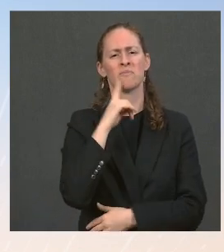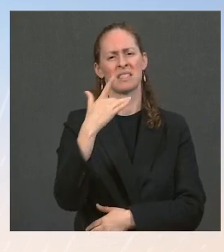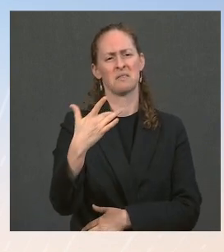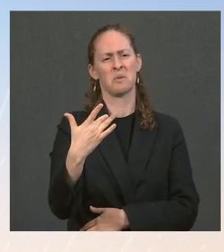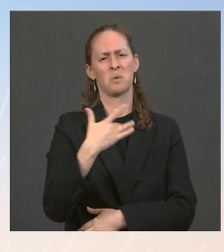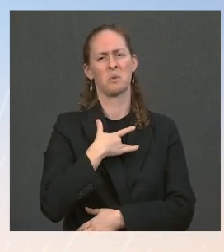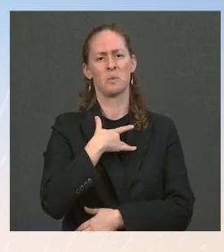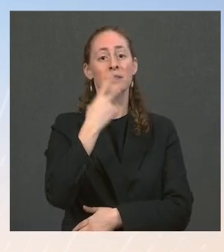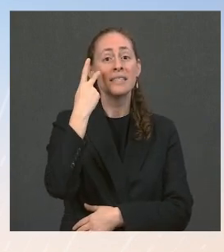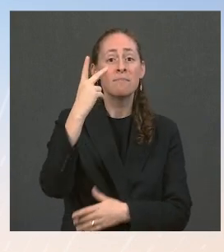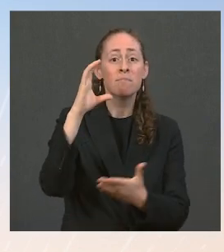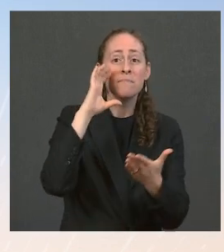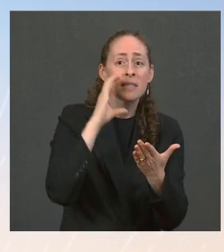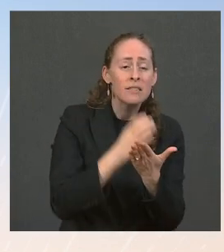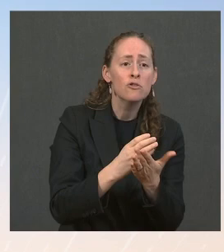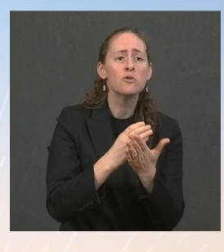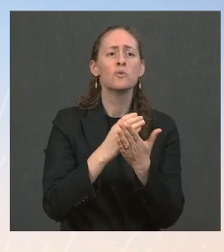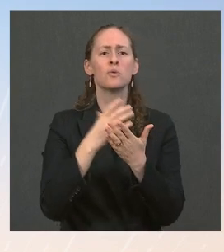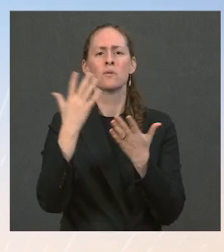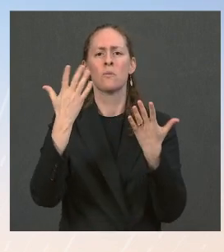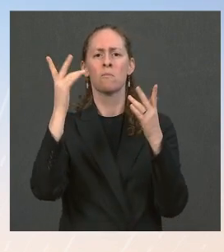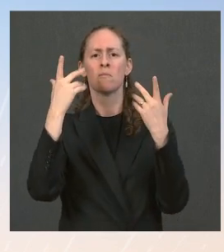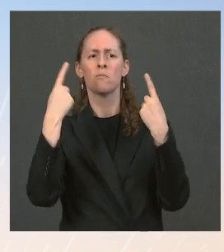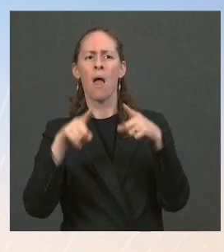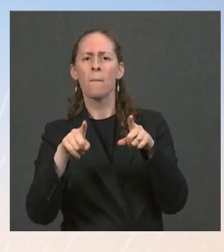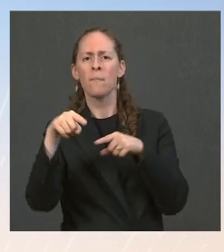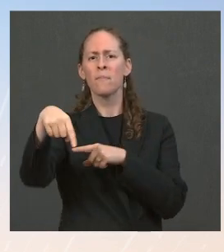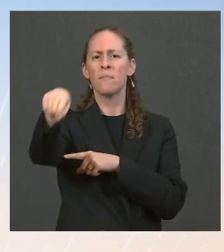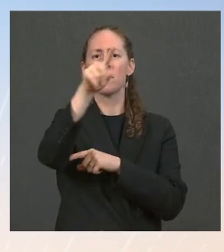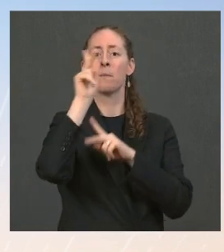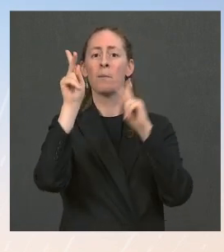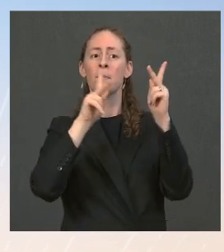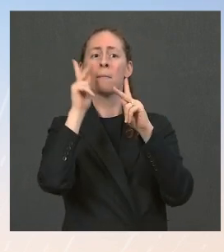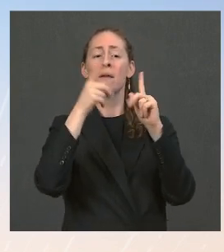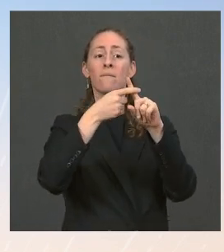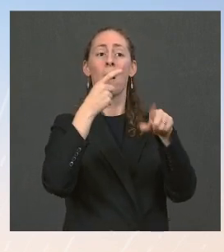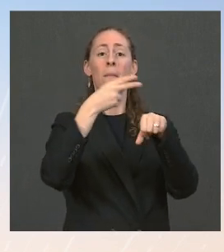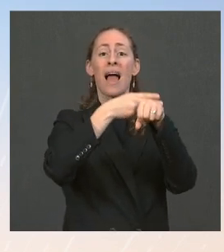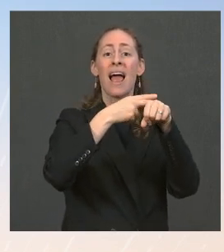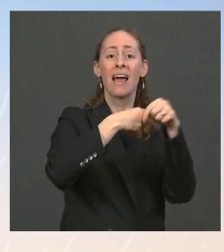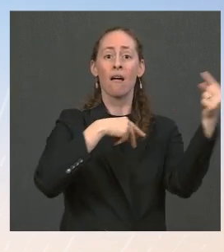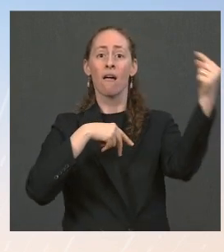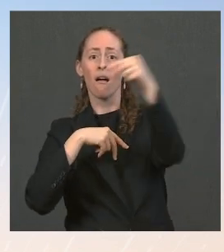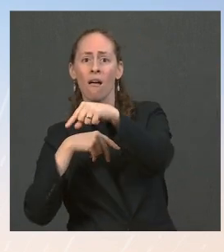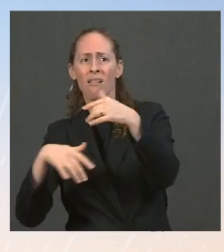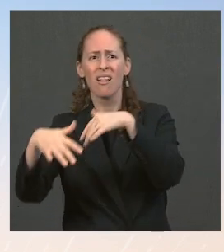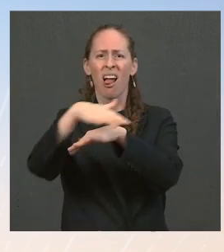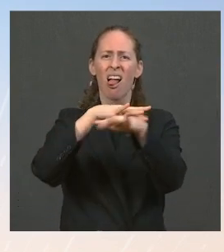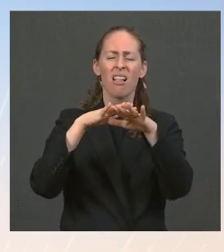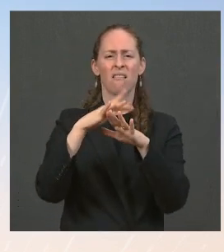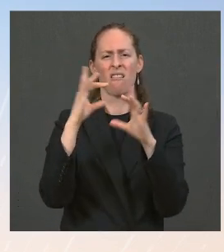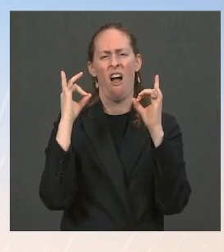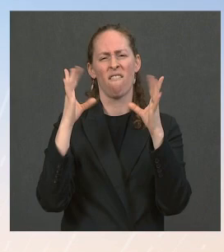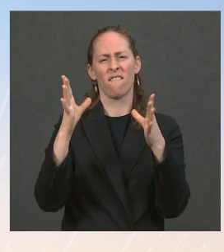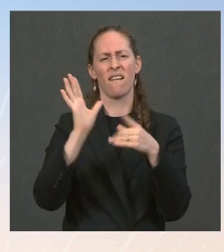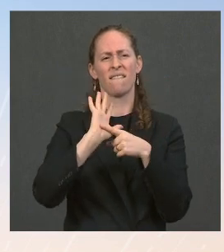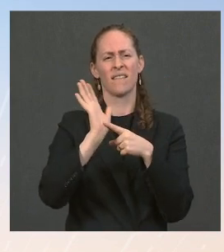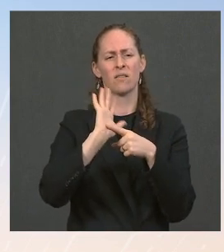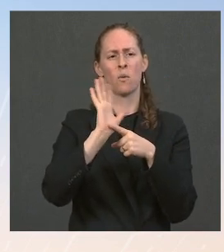photos of Haitians gathering under a bridge, many with families, and the horrific video of the CBP